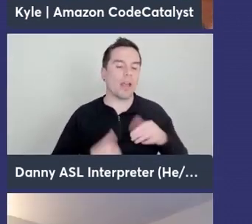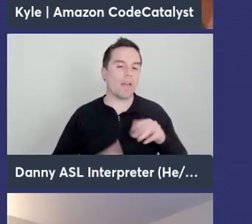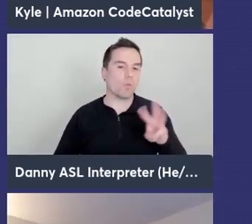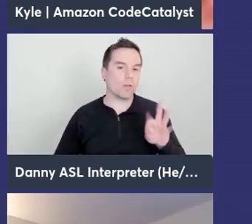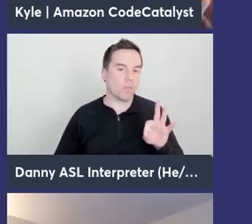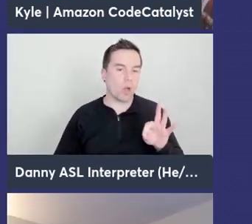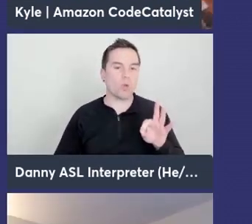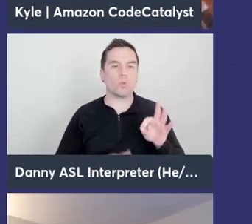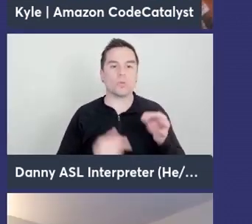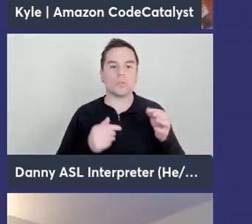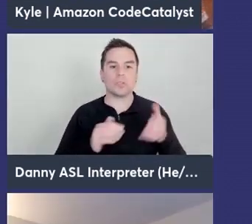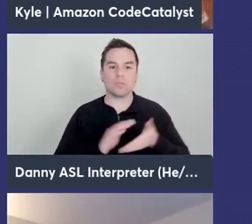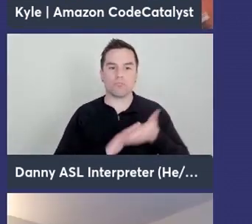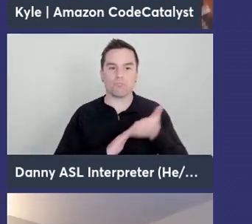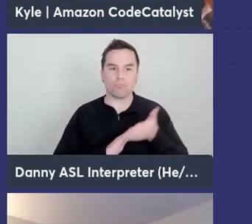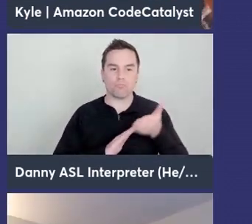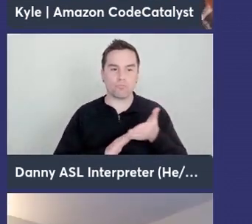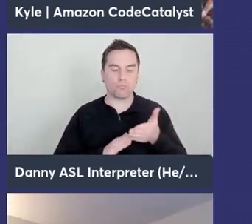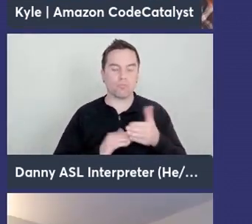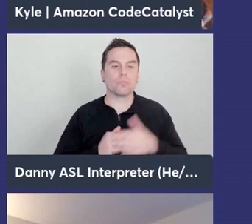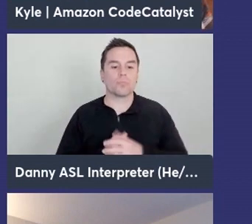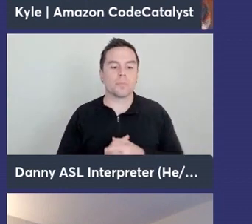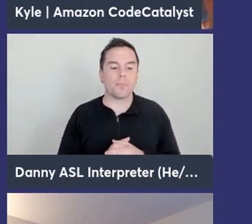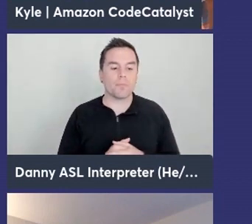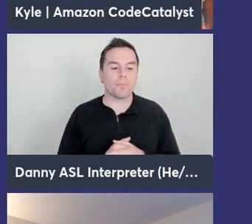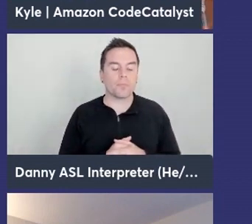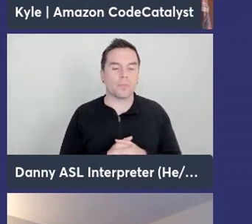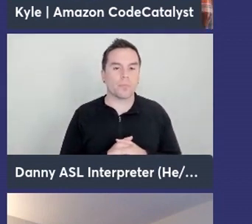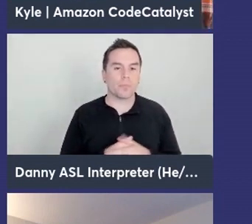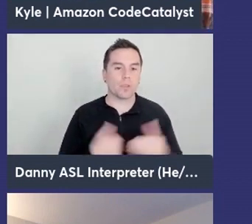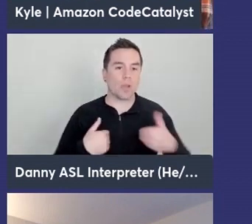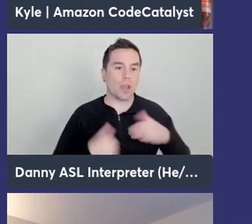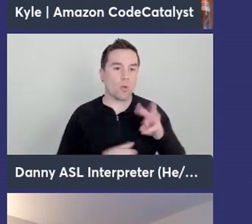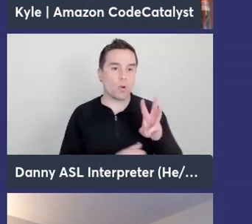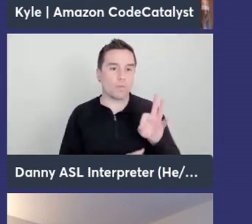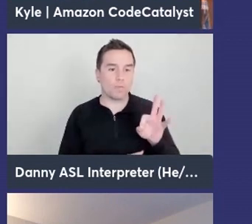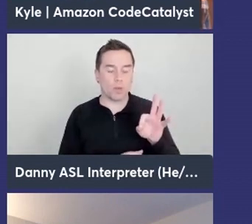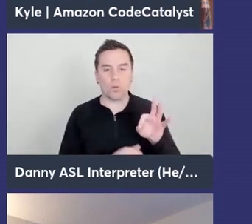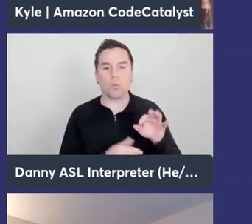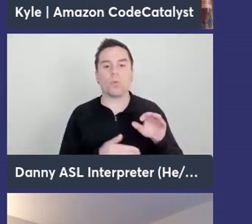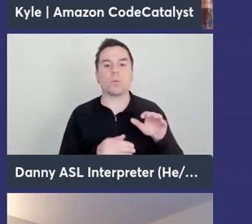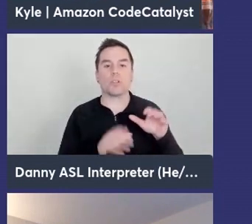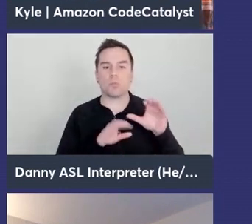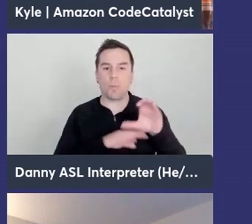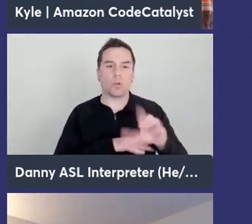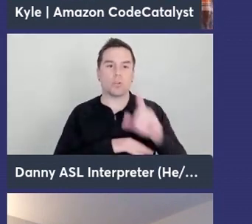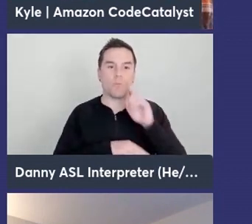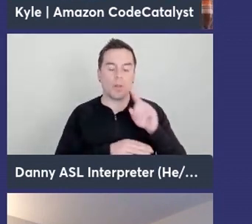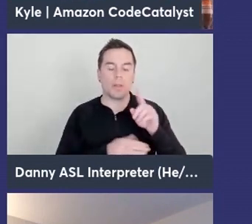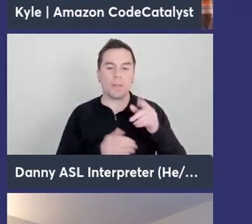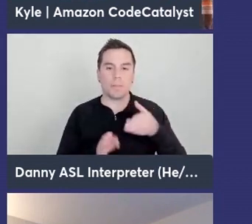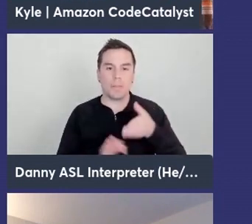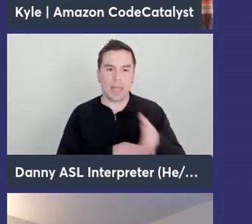workflow. And so when I merged that, there was a push made to the main branch. And so now when I click into that